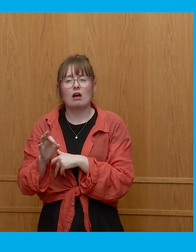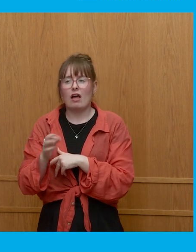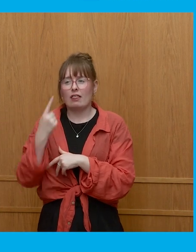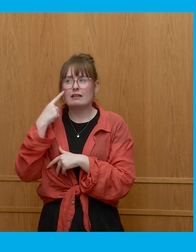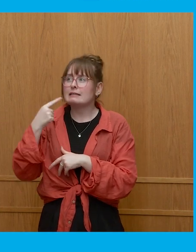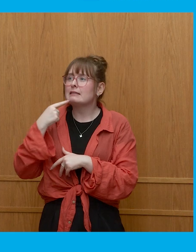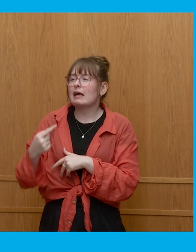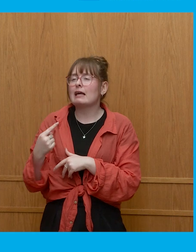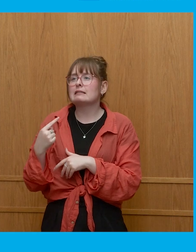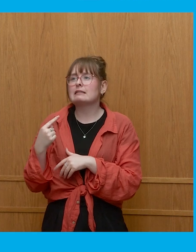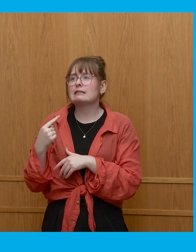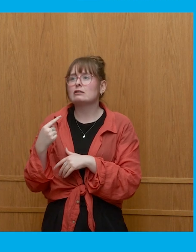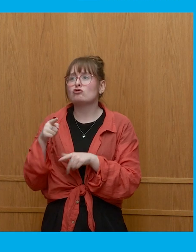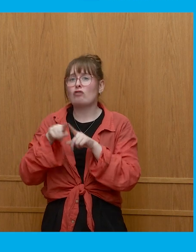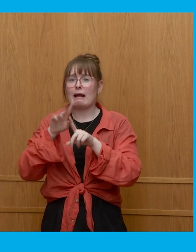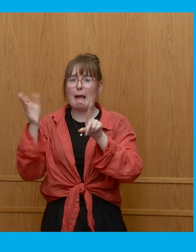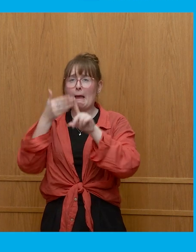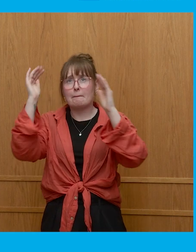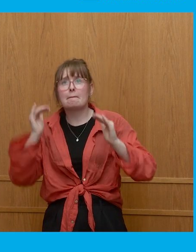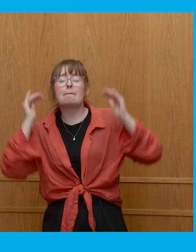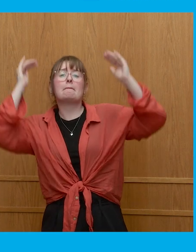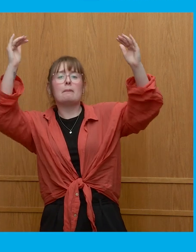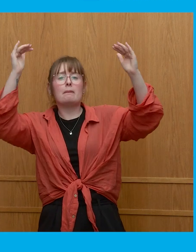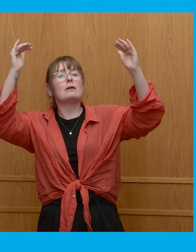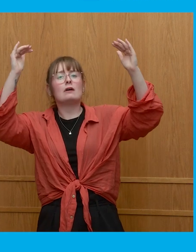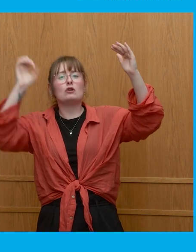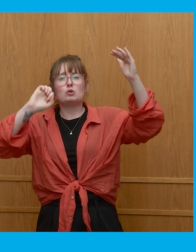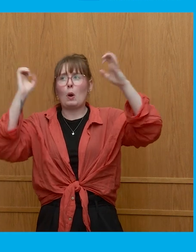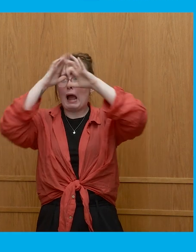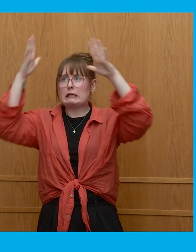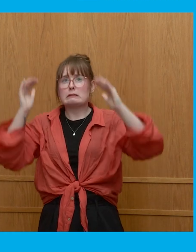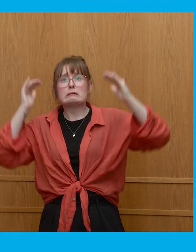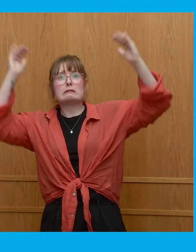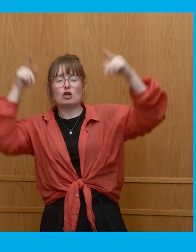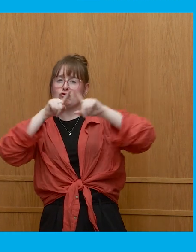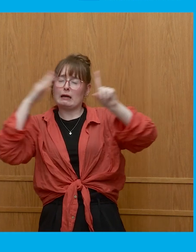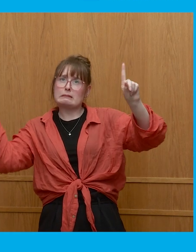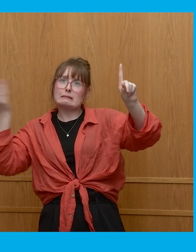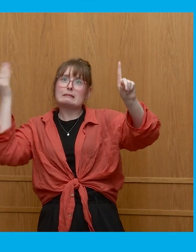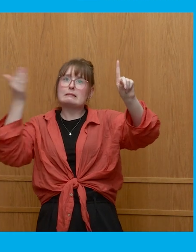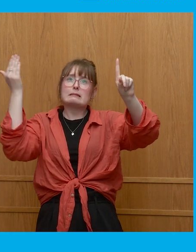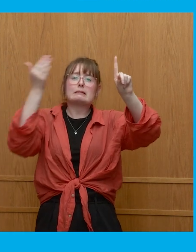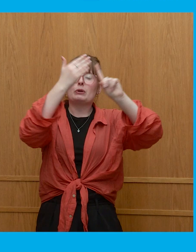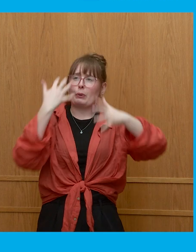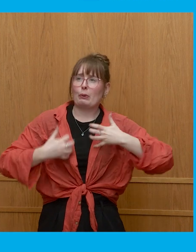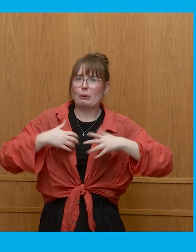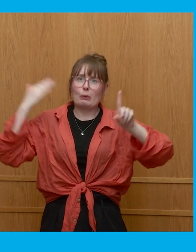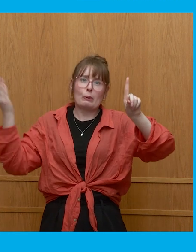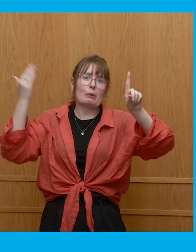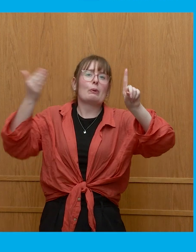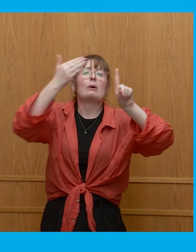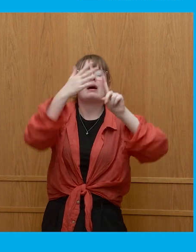about try to aim for the highest ideal that you possibly can, and strive for it and make